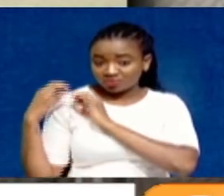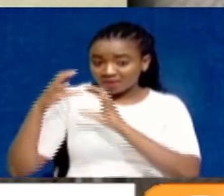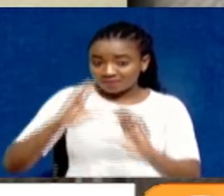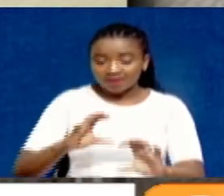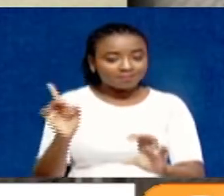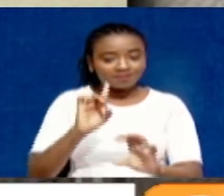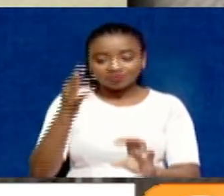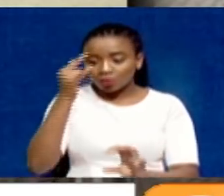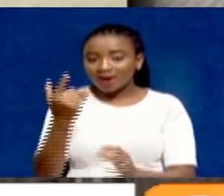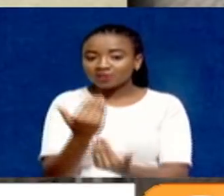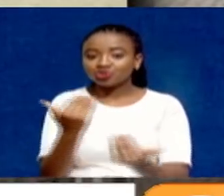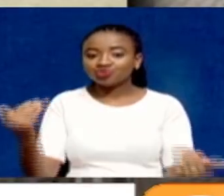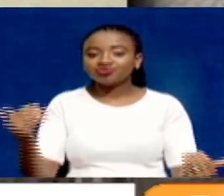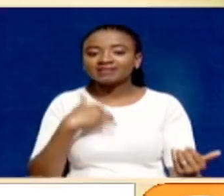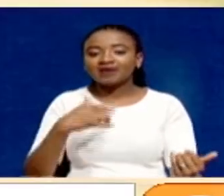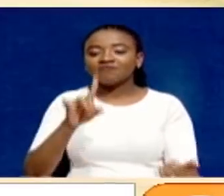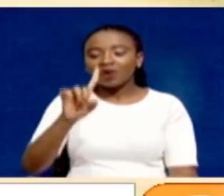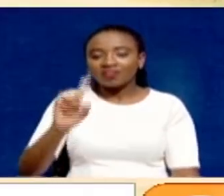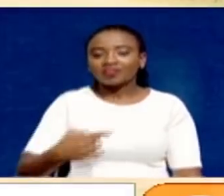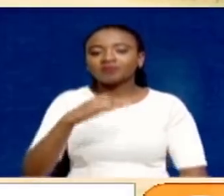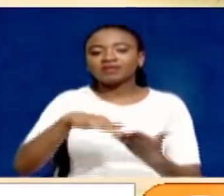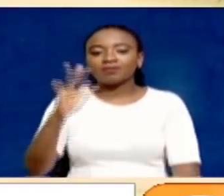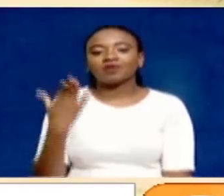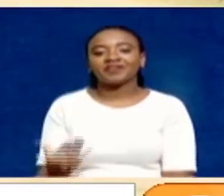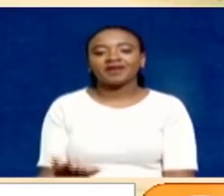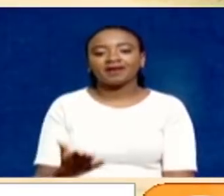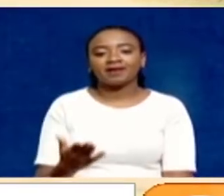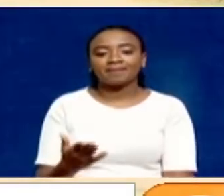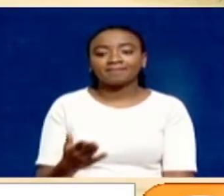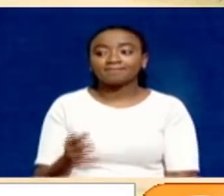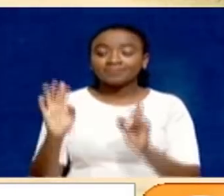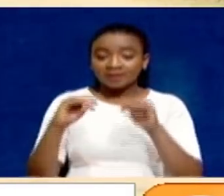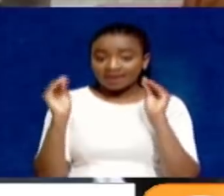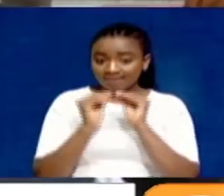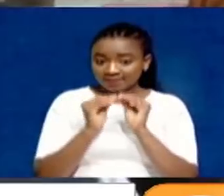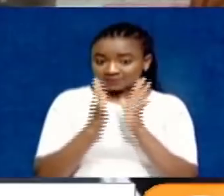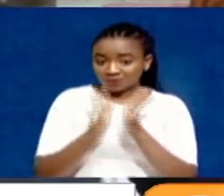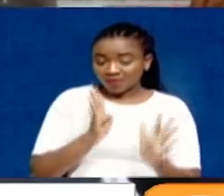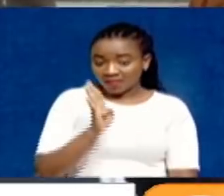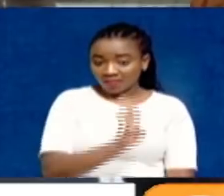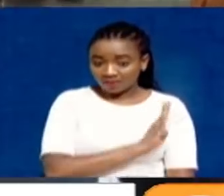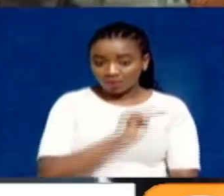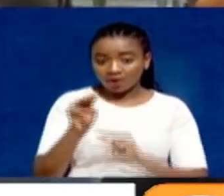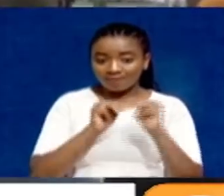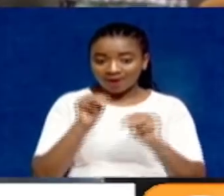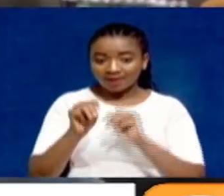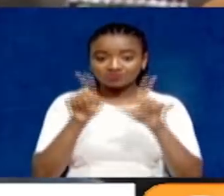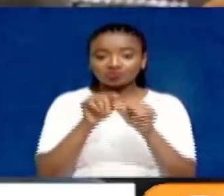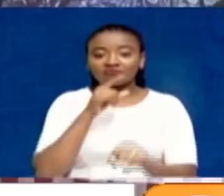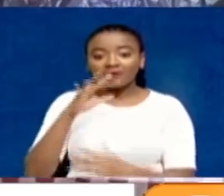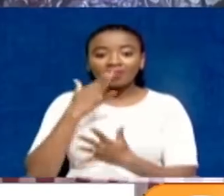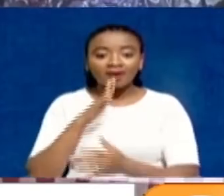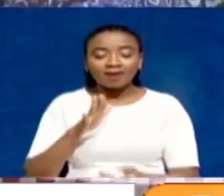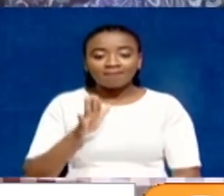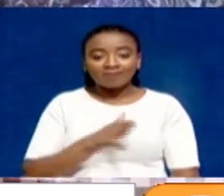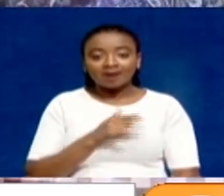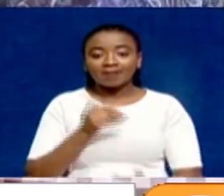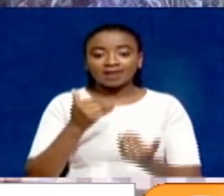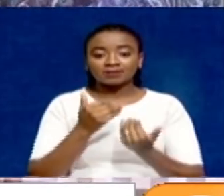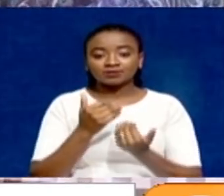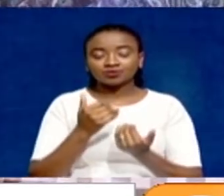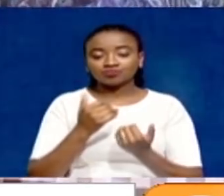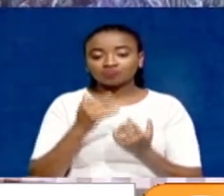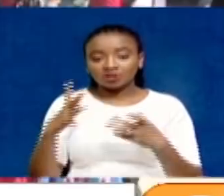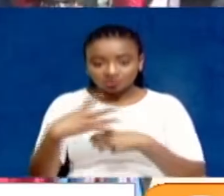of over 1,000 students. A meeting between the Board of Management and Parents and Teachers Association last